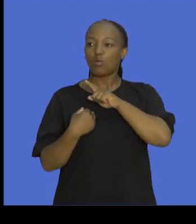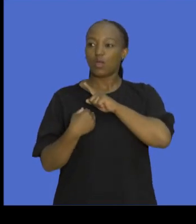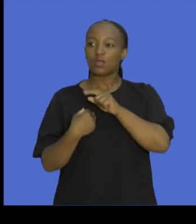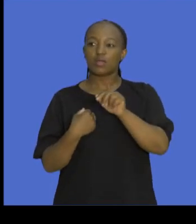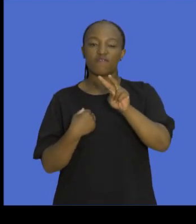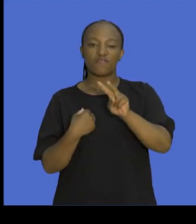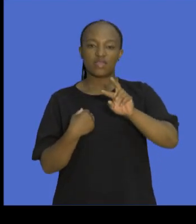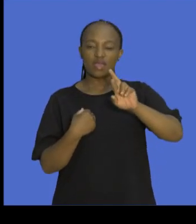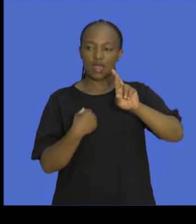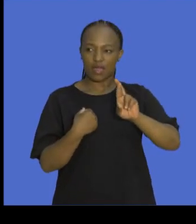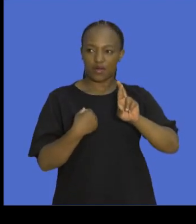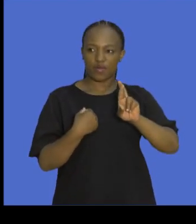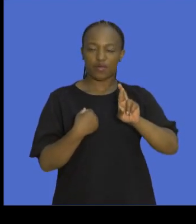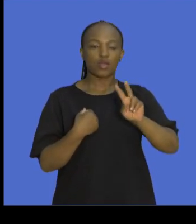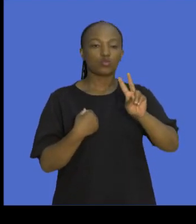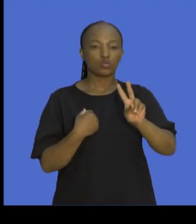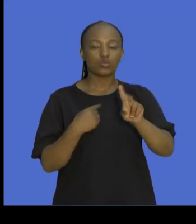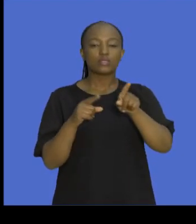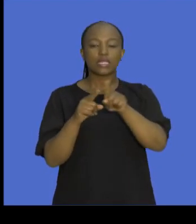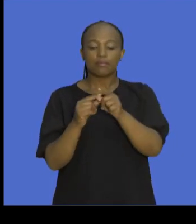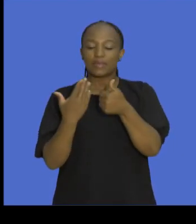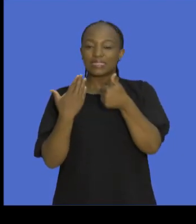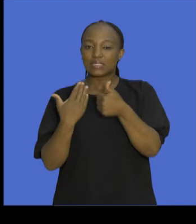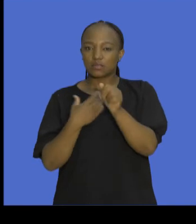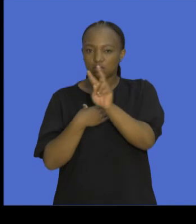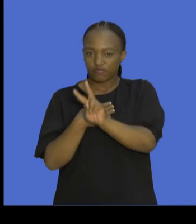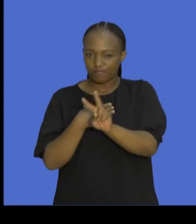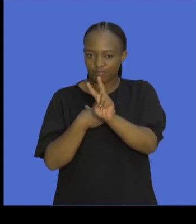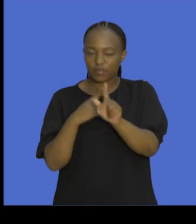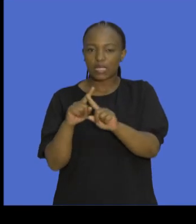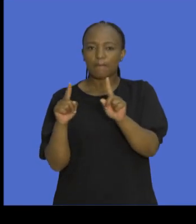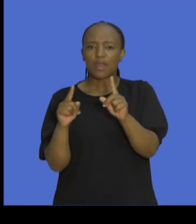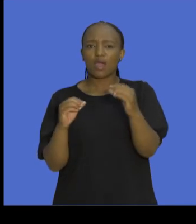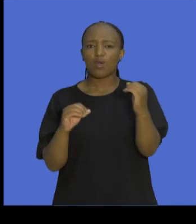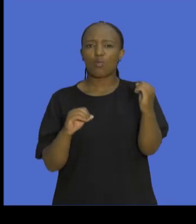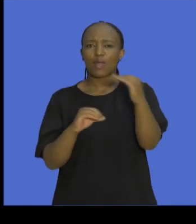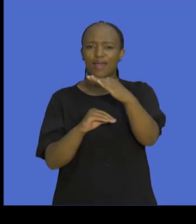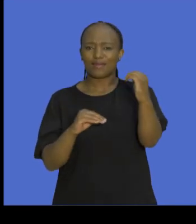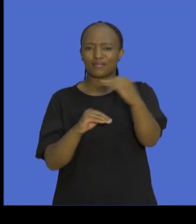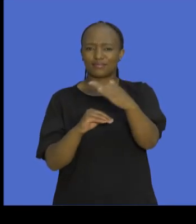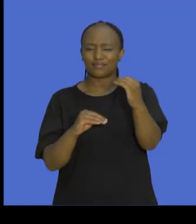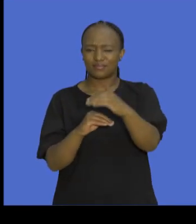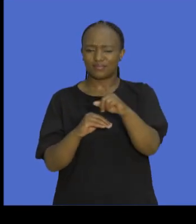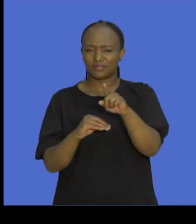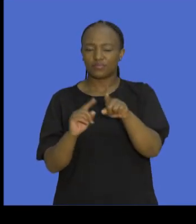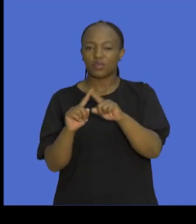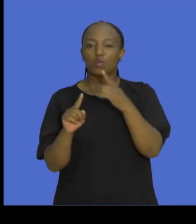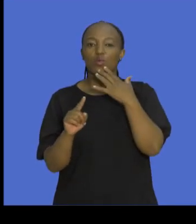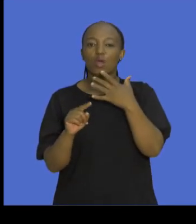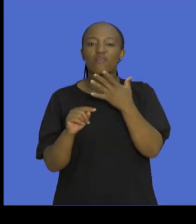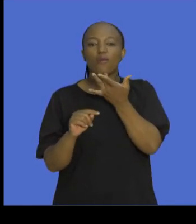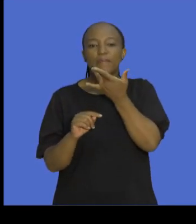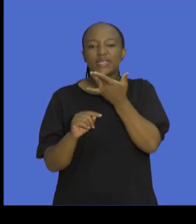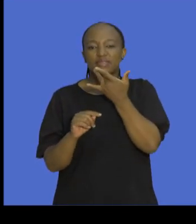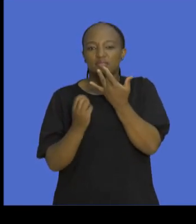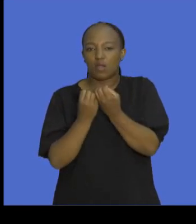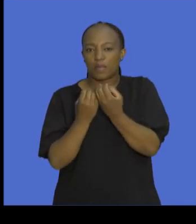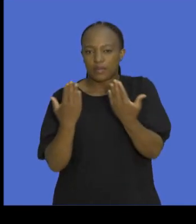R2 is also equals to what? 6 volts. But also there's something about current. The main current through the